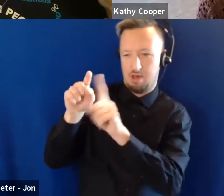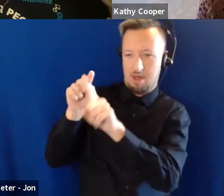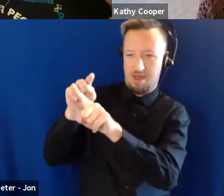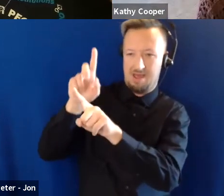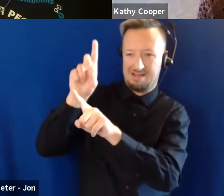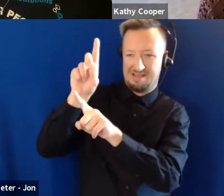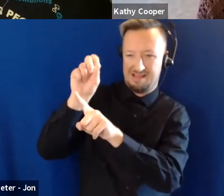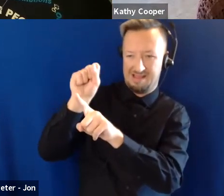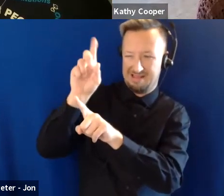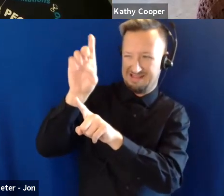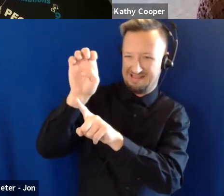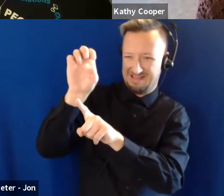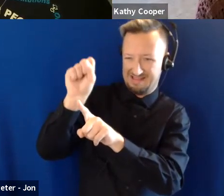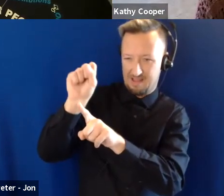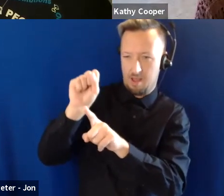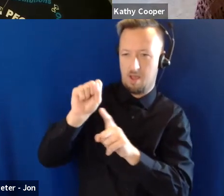role of the SILC?